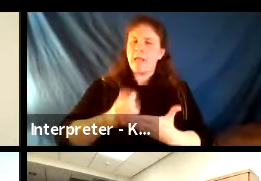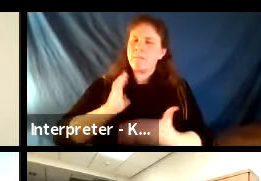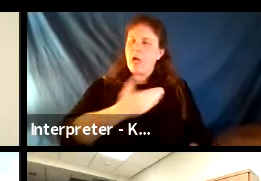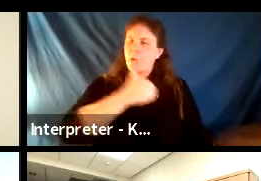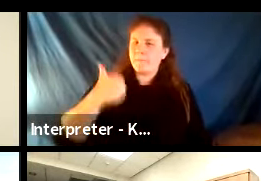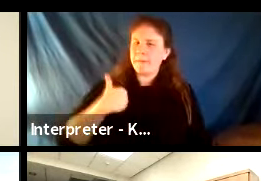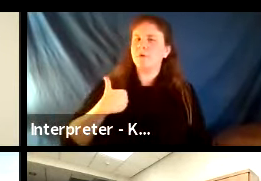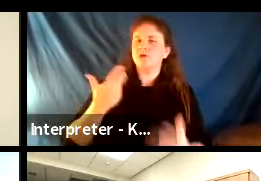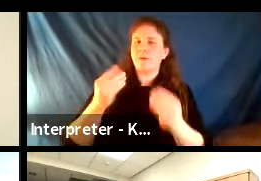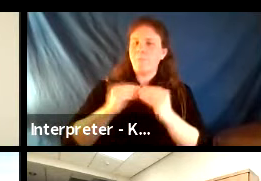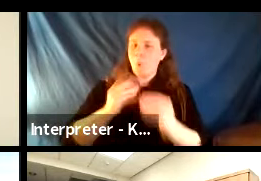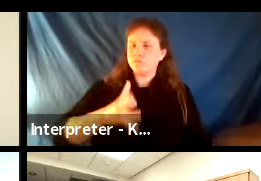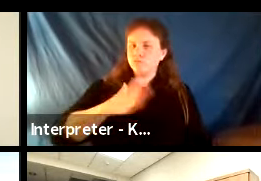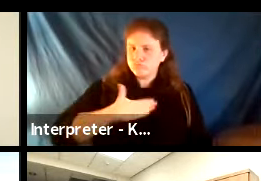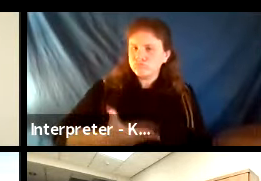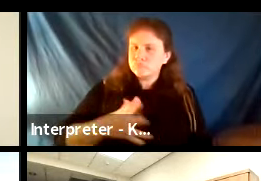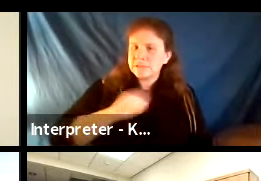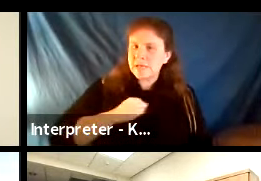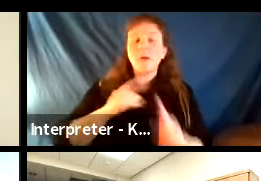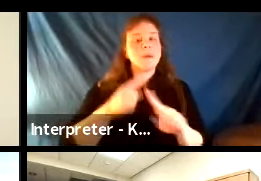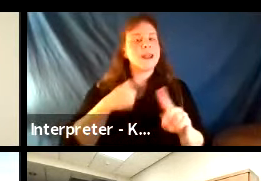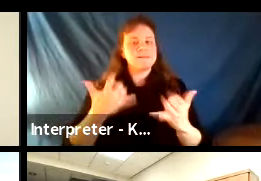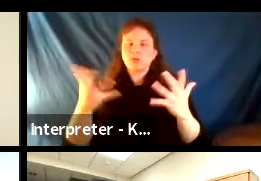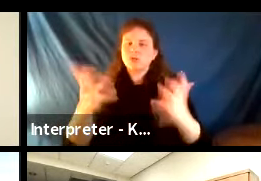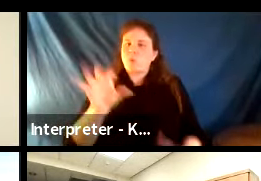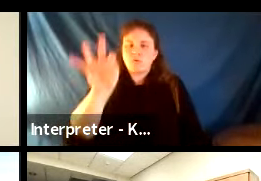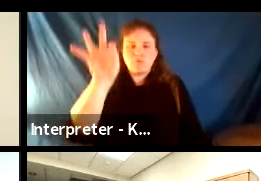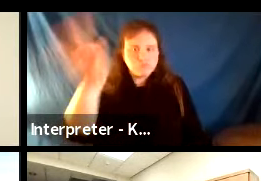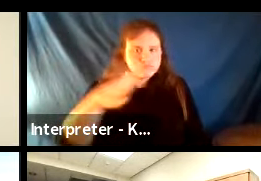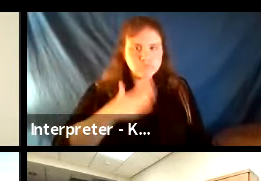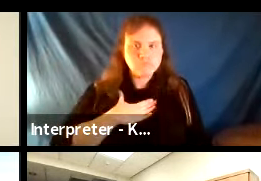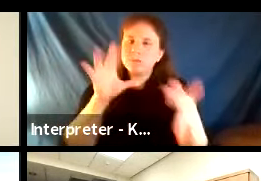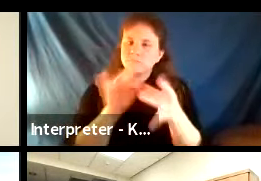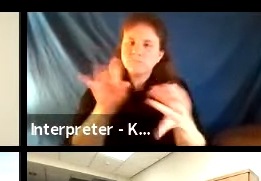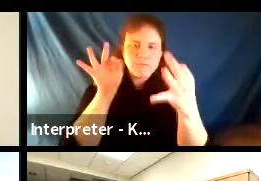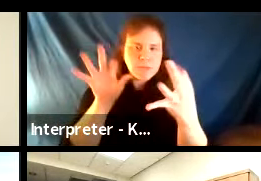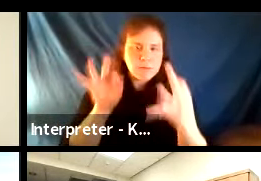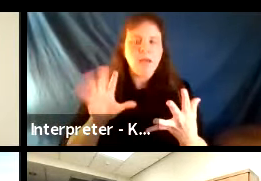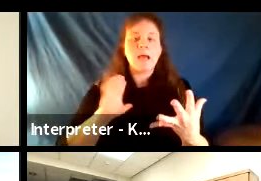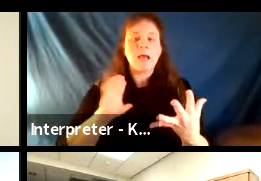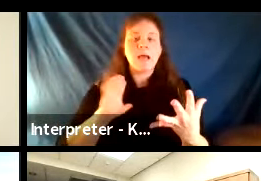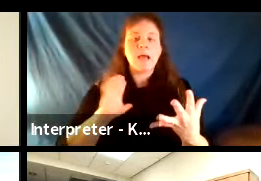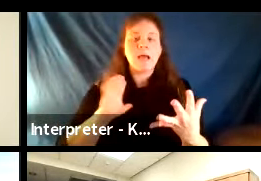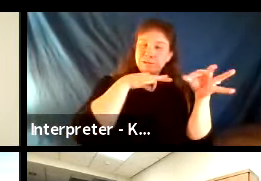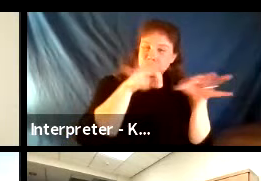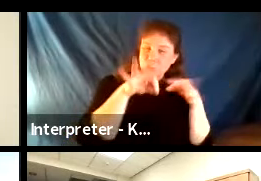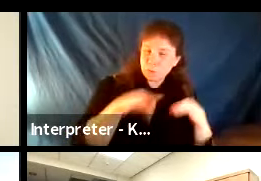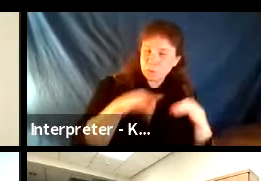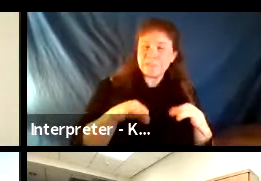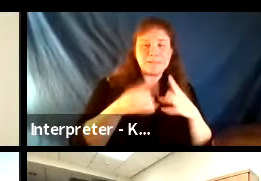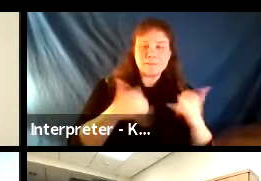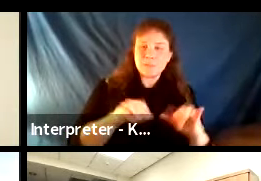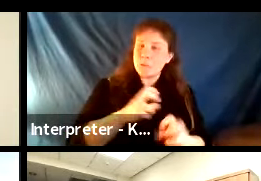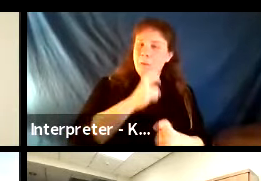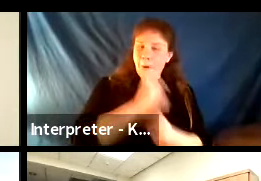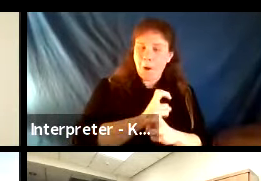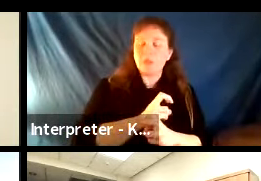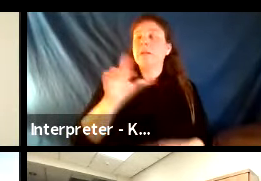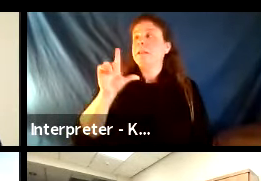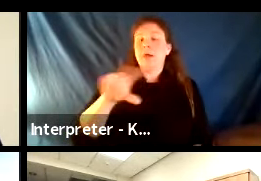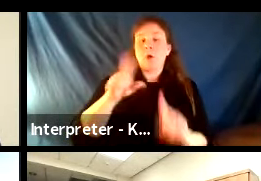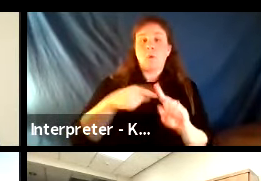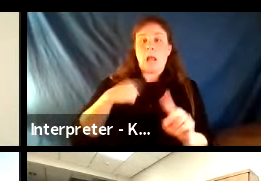that this is something that will be, no matter how we describe it and no matter how good the arguments are in favor of it, is a very difficult thing when you're the one who's, you know,